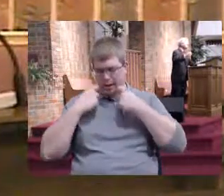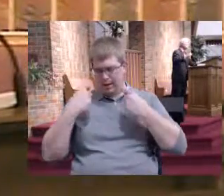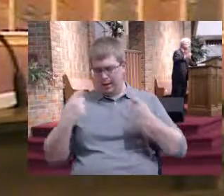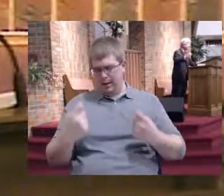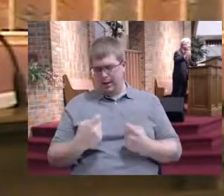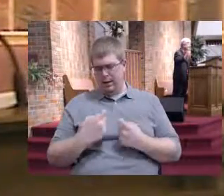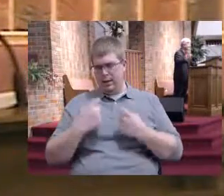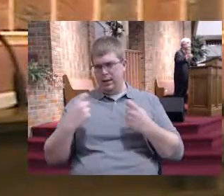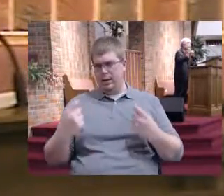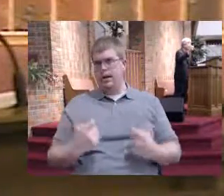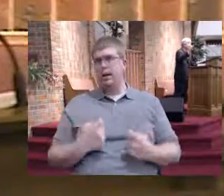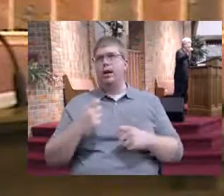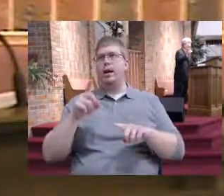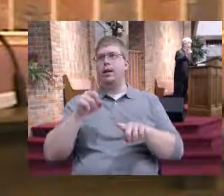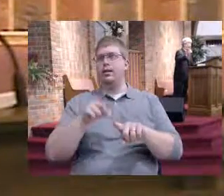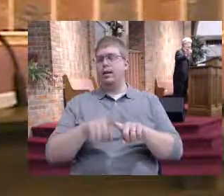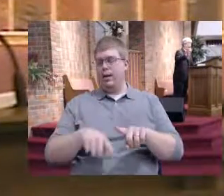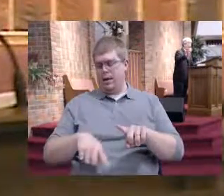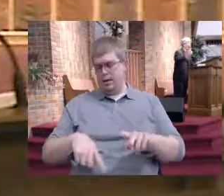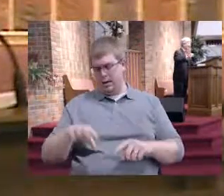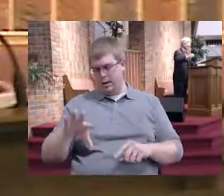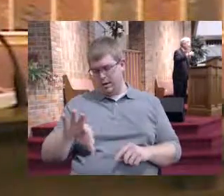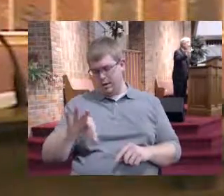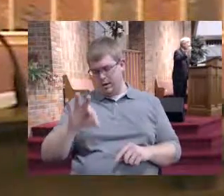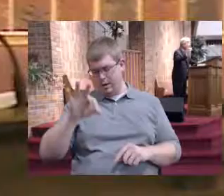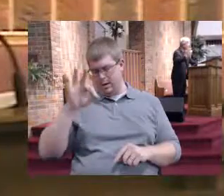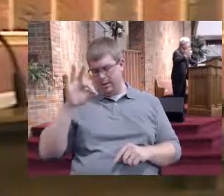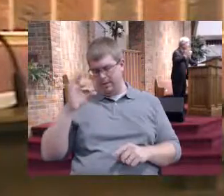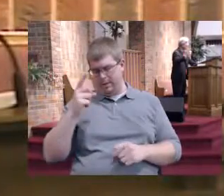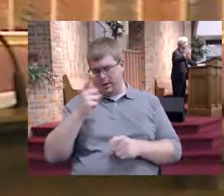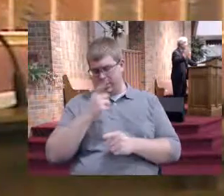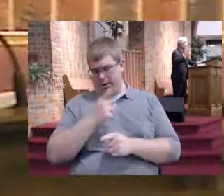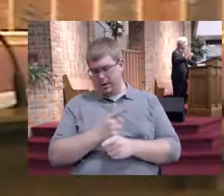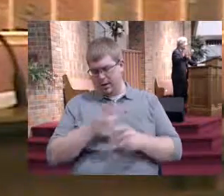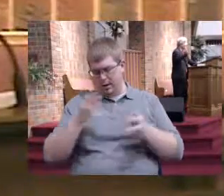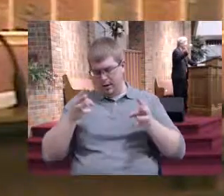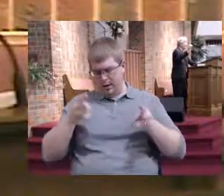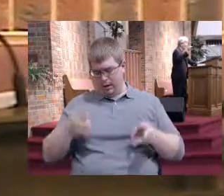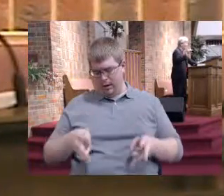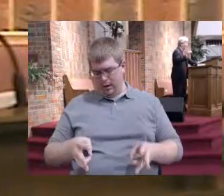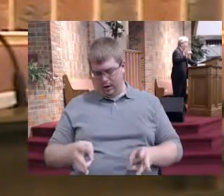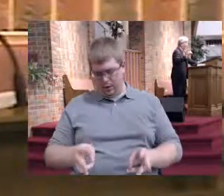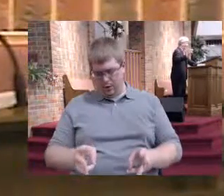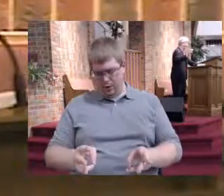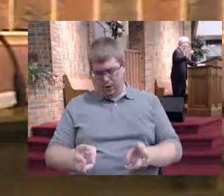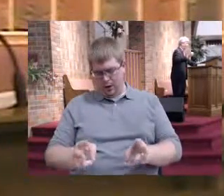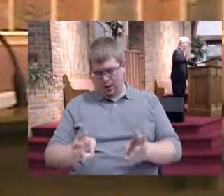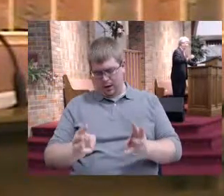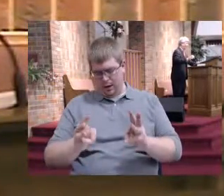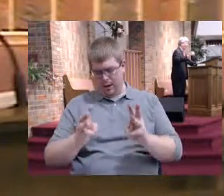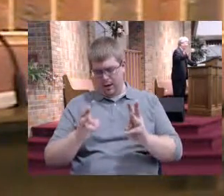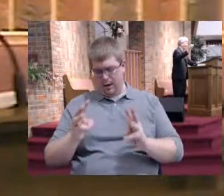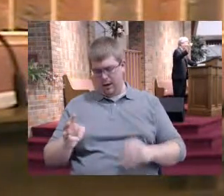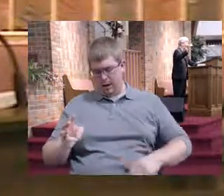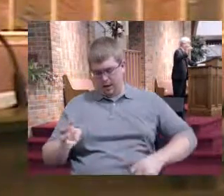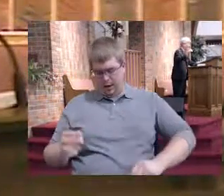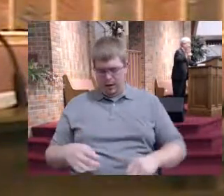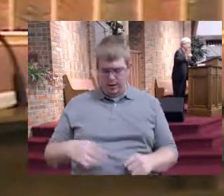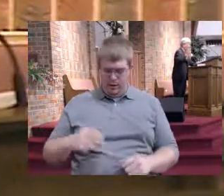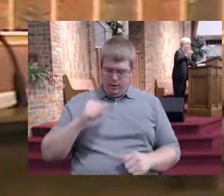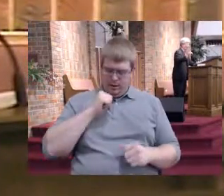in sin and cannot find their